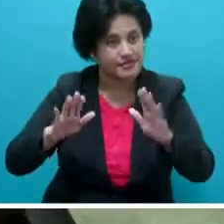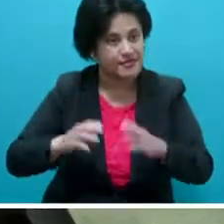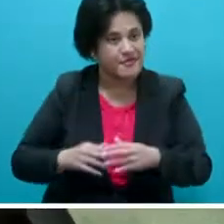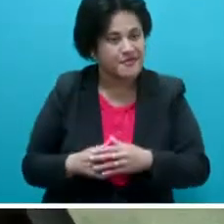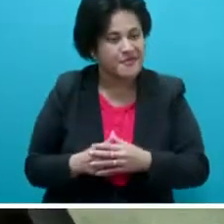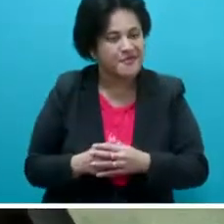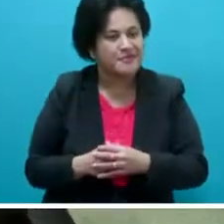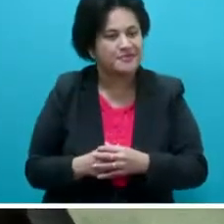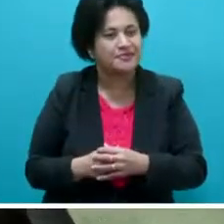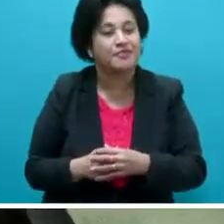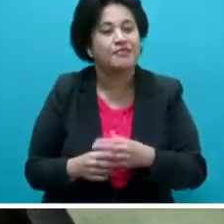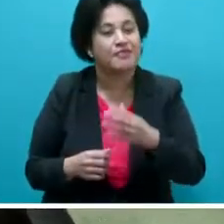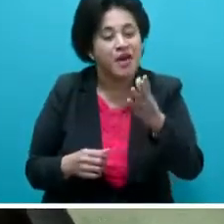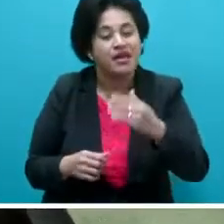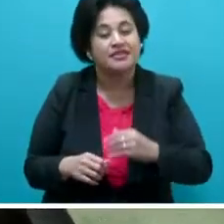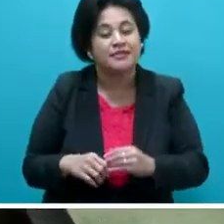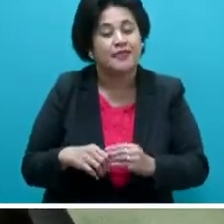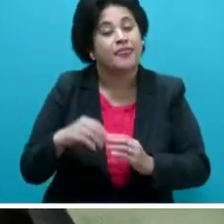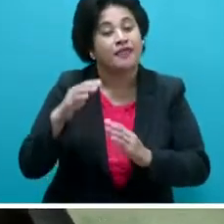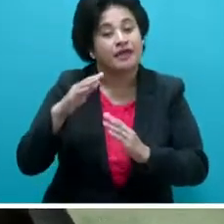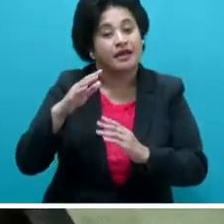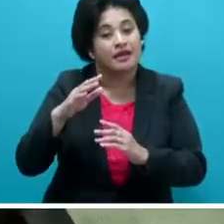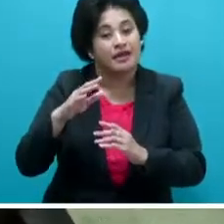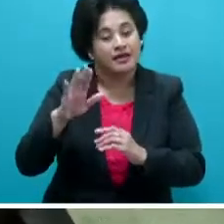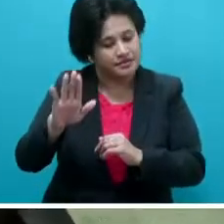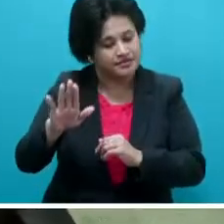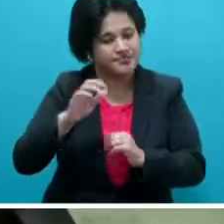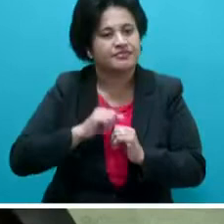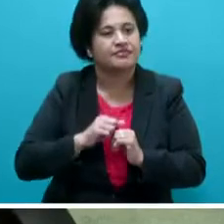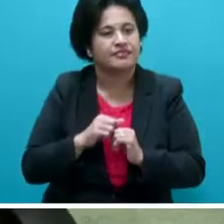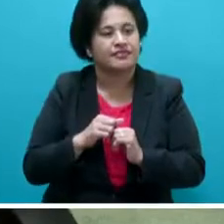Well, Mr. Speaker, sir, point of order regarding the